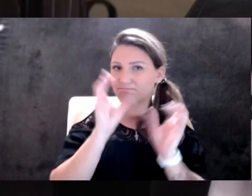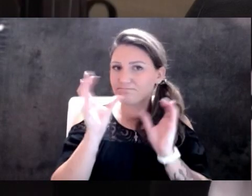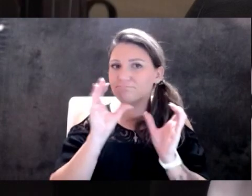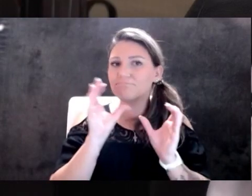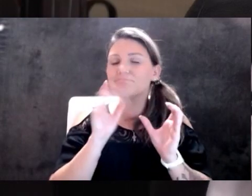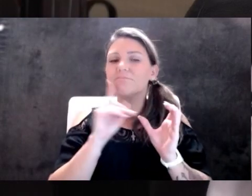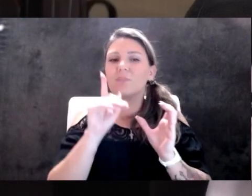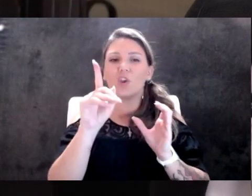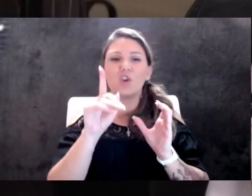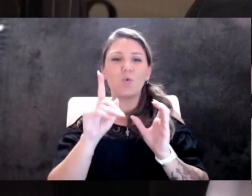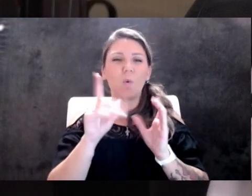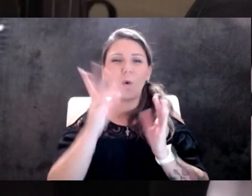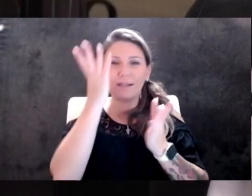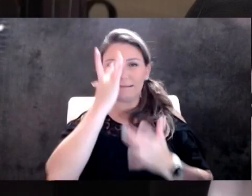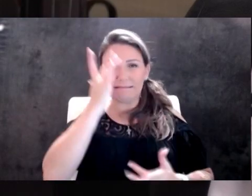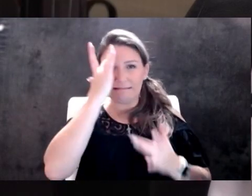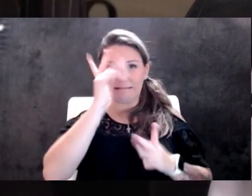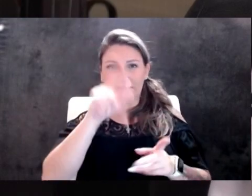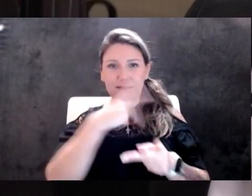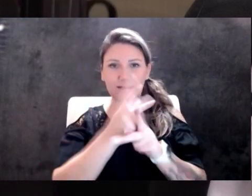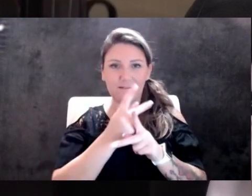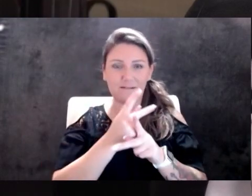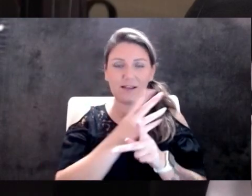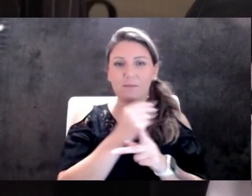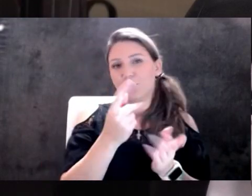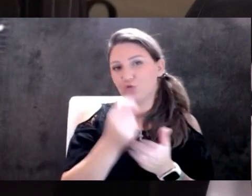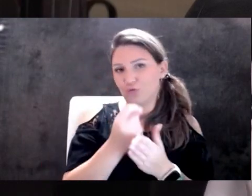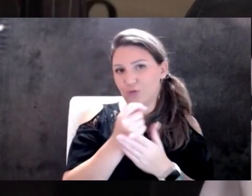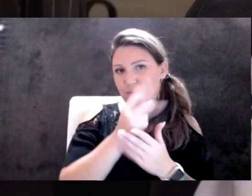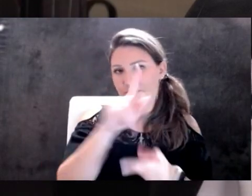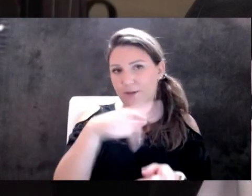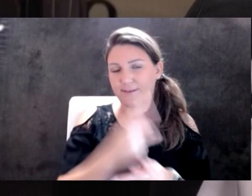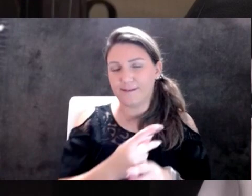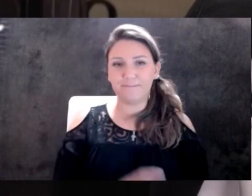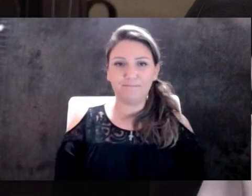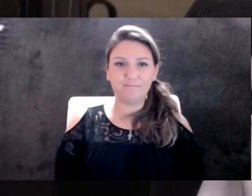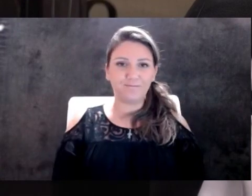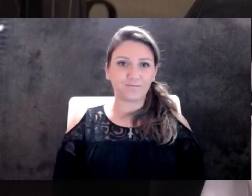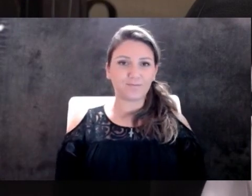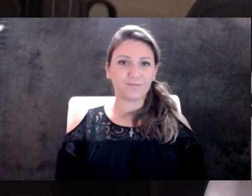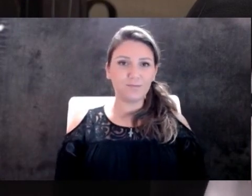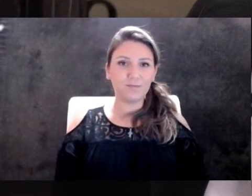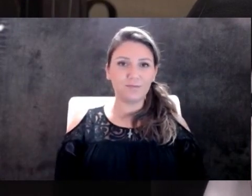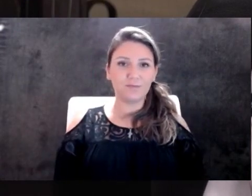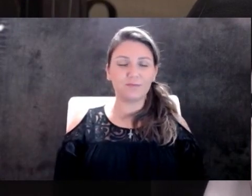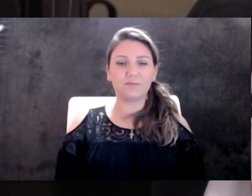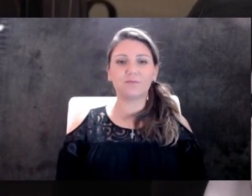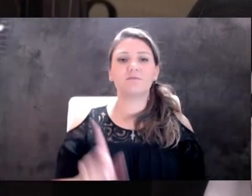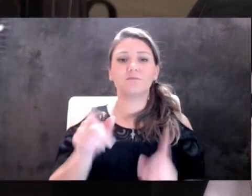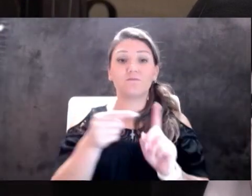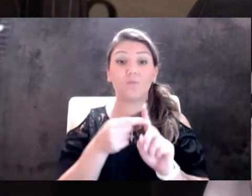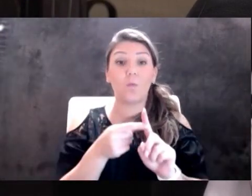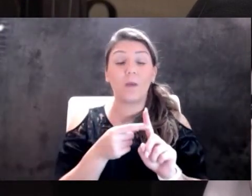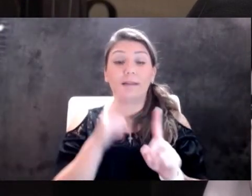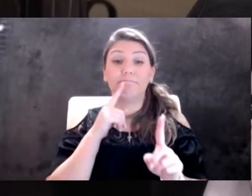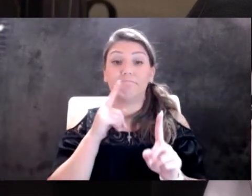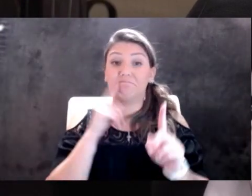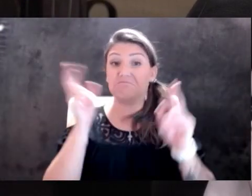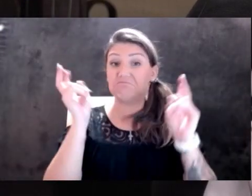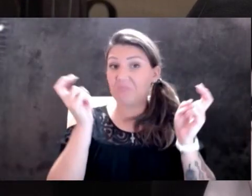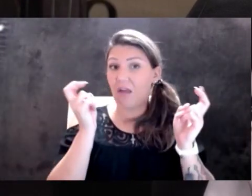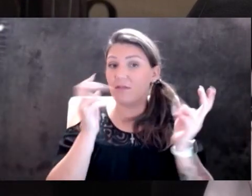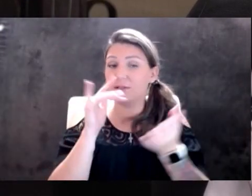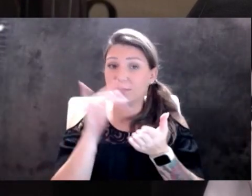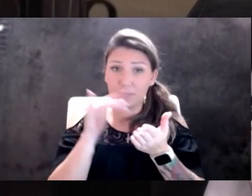disease type, by the treatment type. And once you get the title of the study and brief information, it will provide a